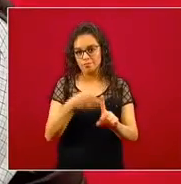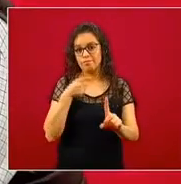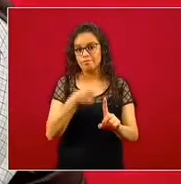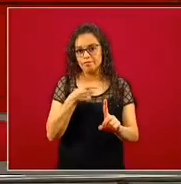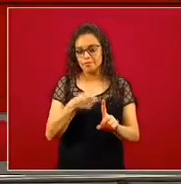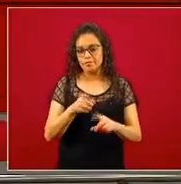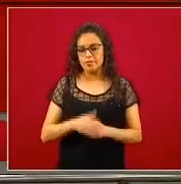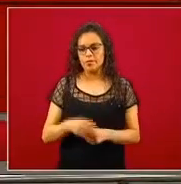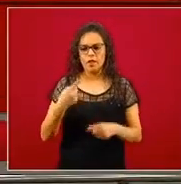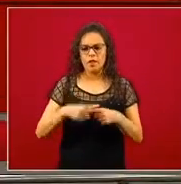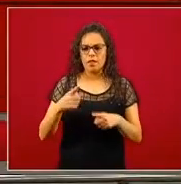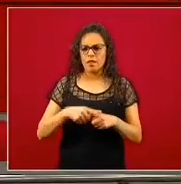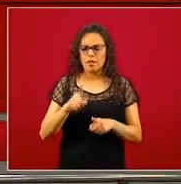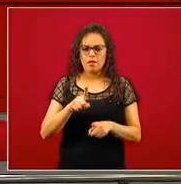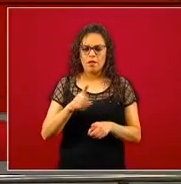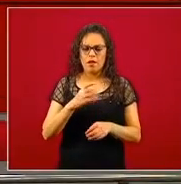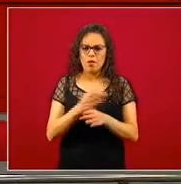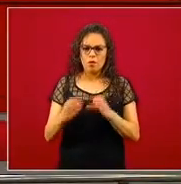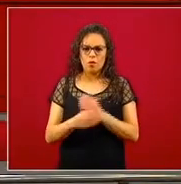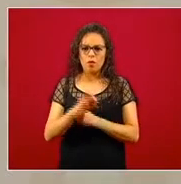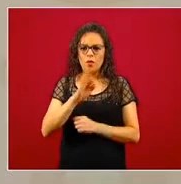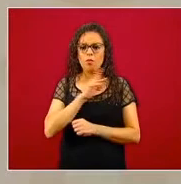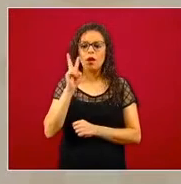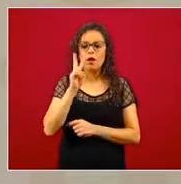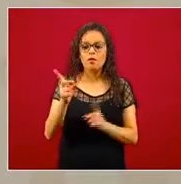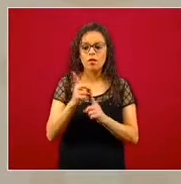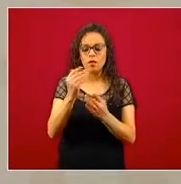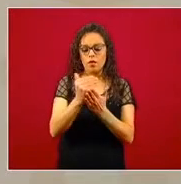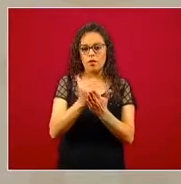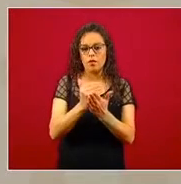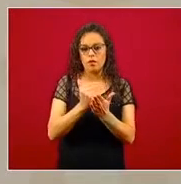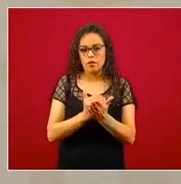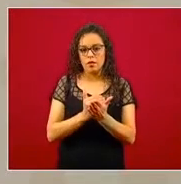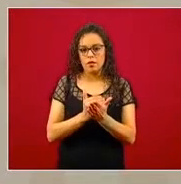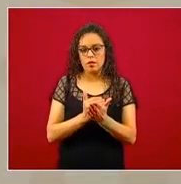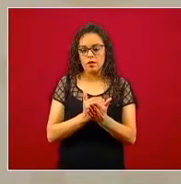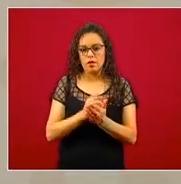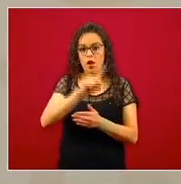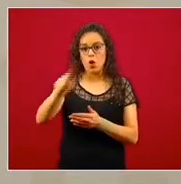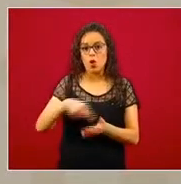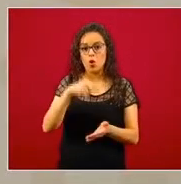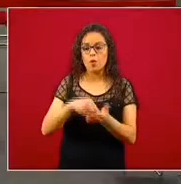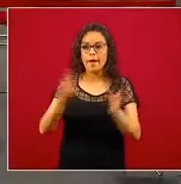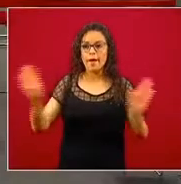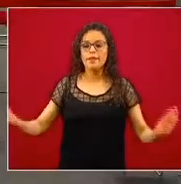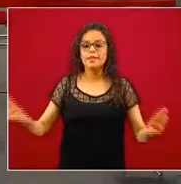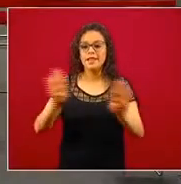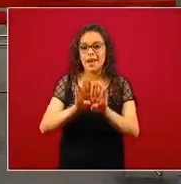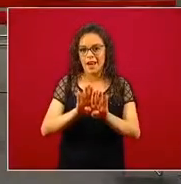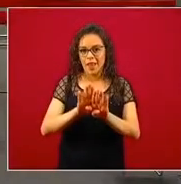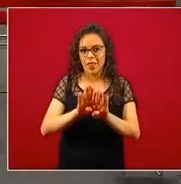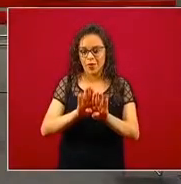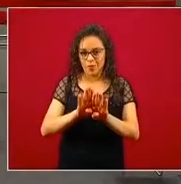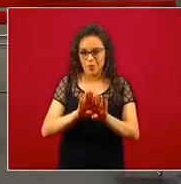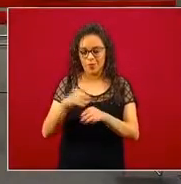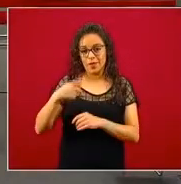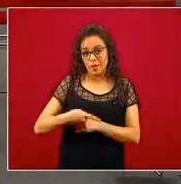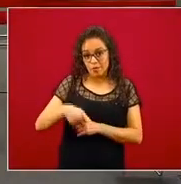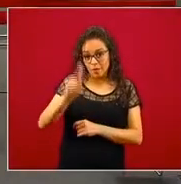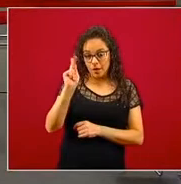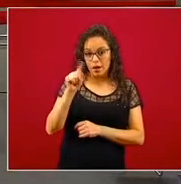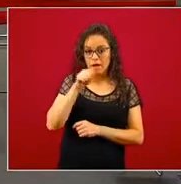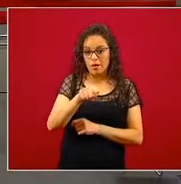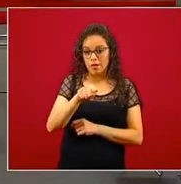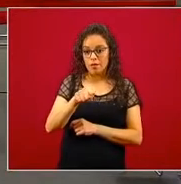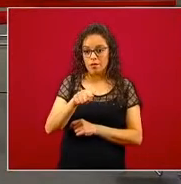very important risk in those people under certain conditions, and that for that, those